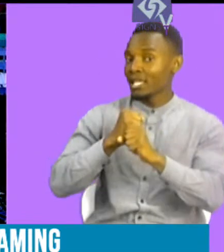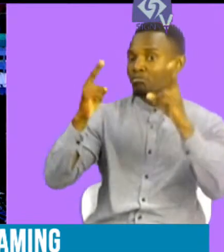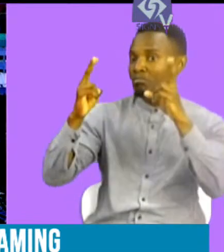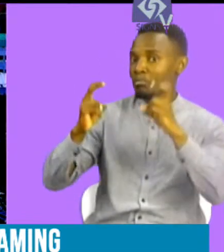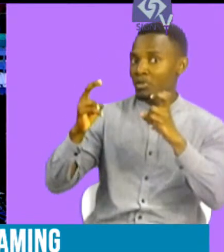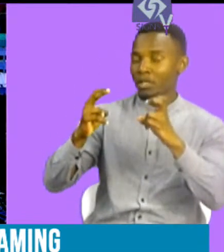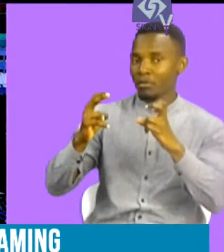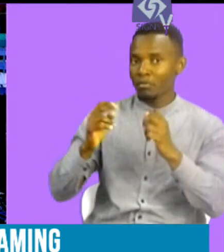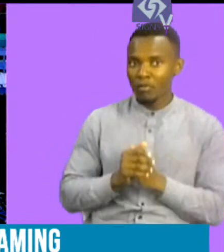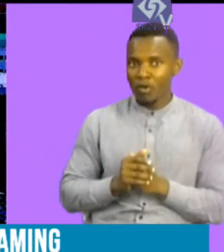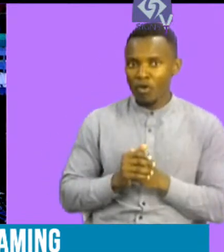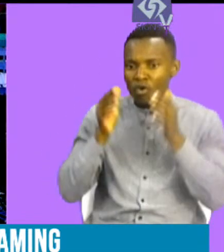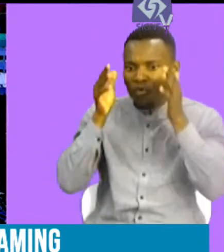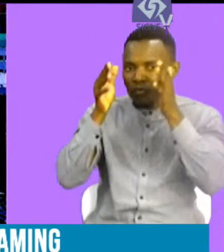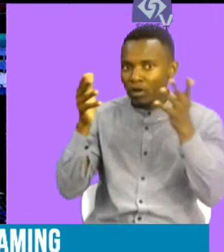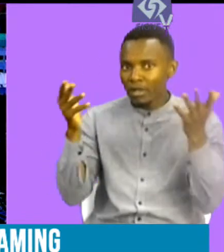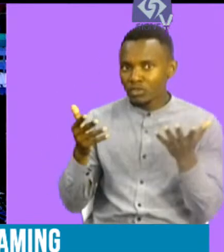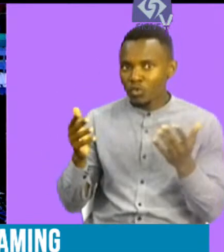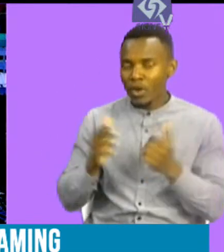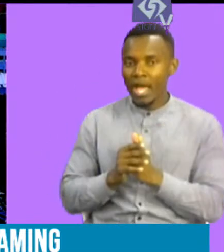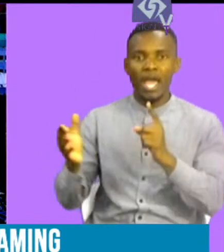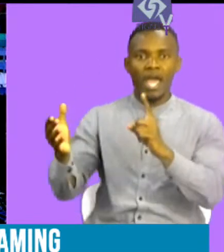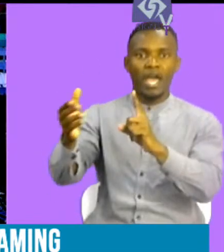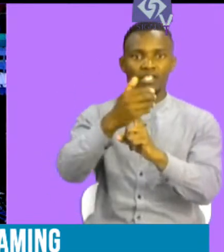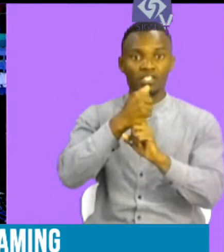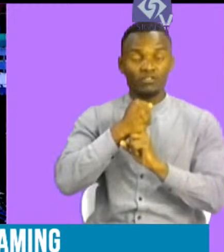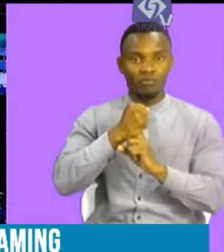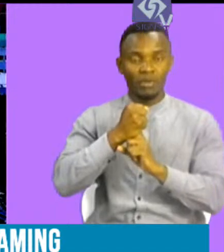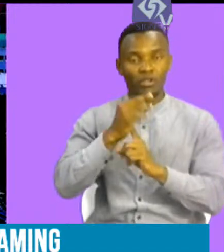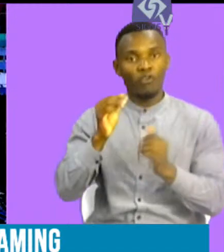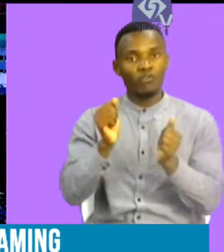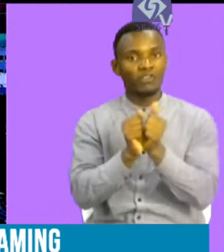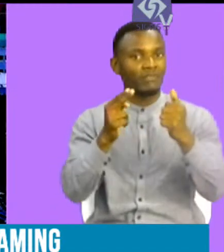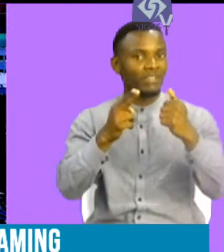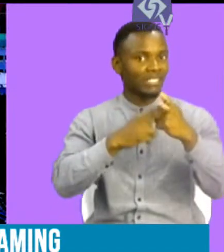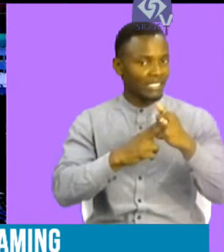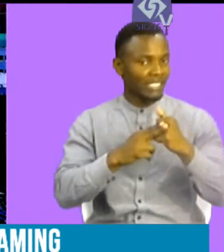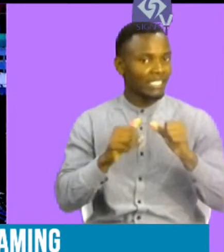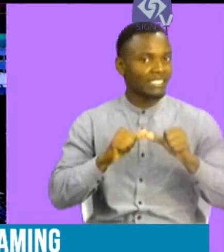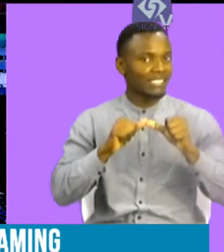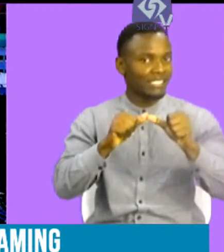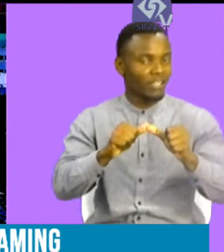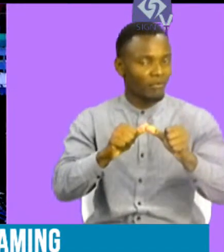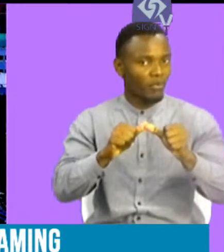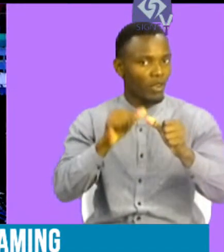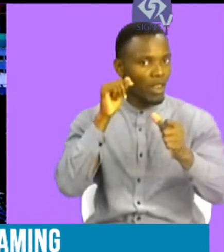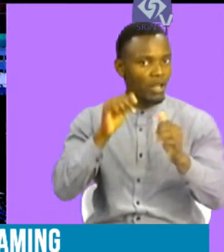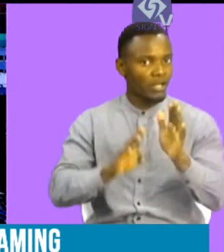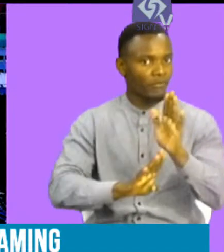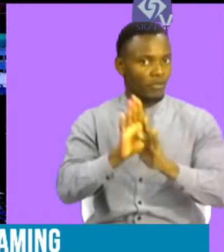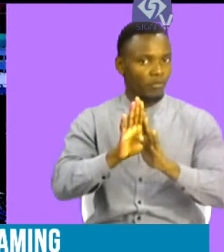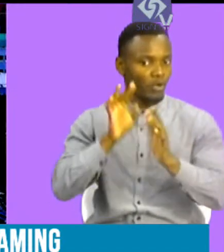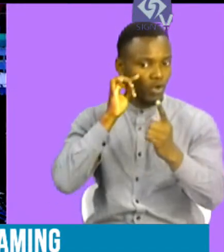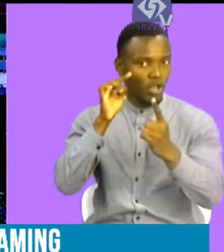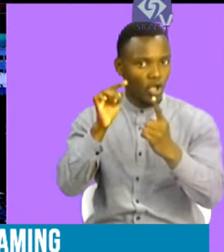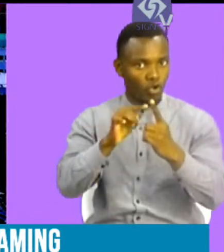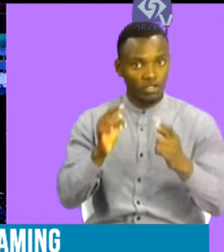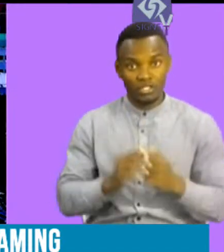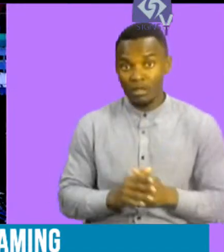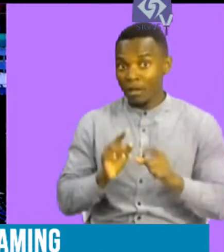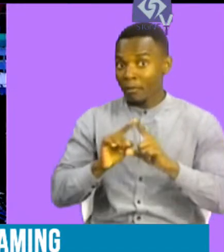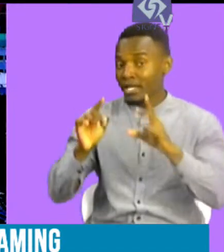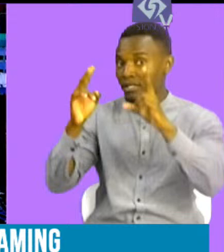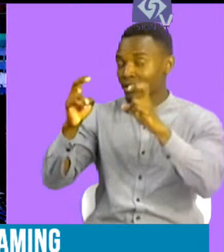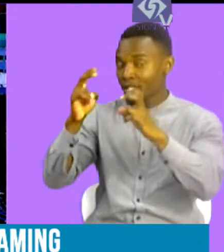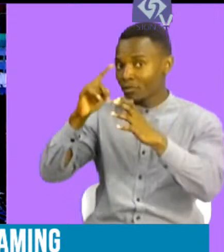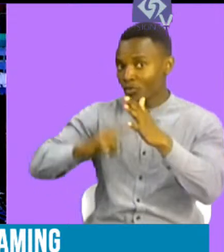around the achievement of the 17 Sustainable Development Goals. But the theme, particularly, this is the